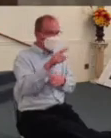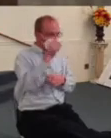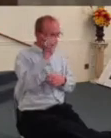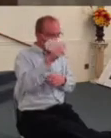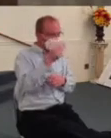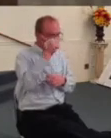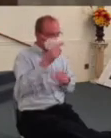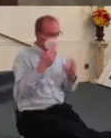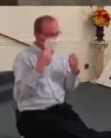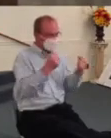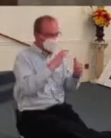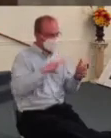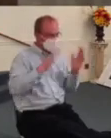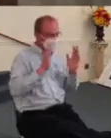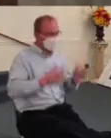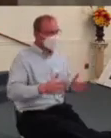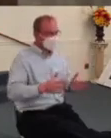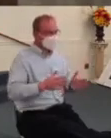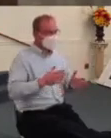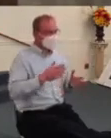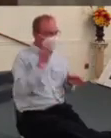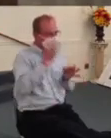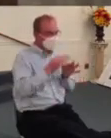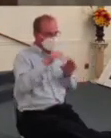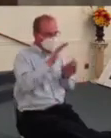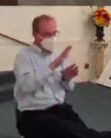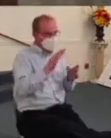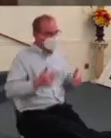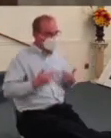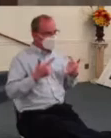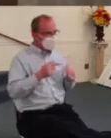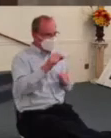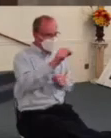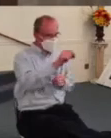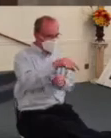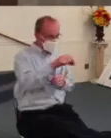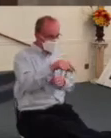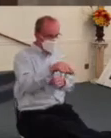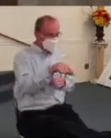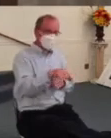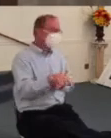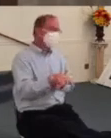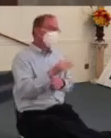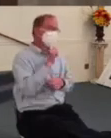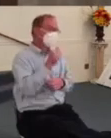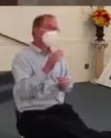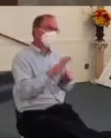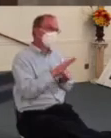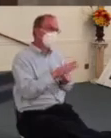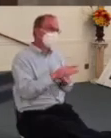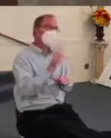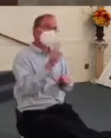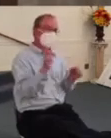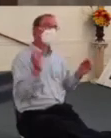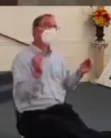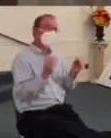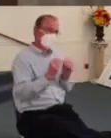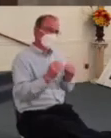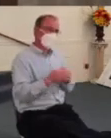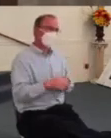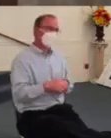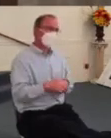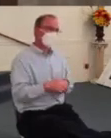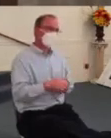drops probably doesn't do it. It takes more than that, doesn't it? It takes a commitment.